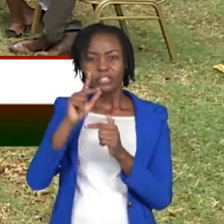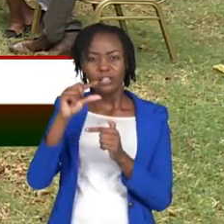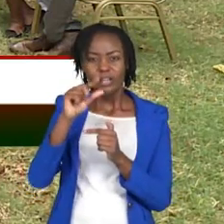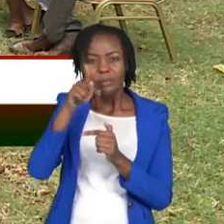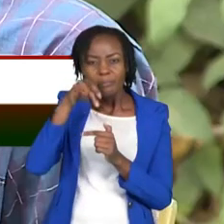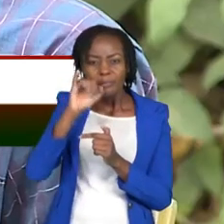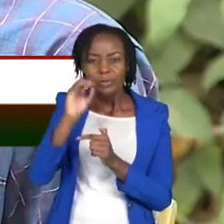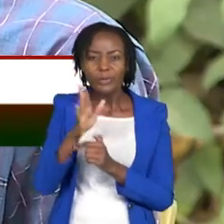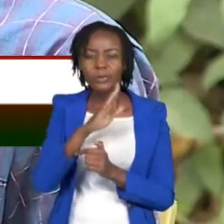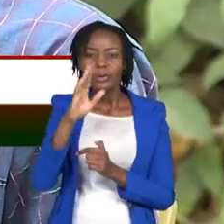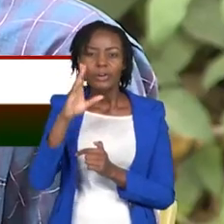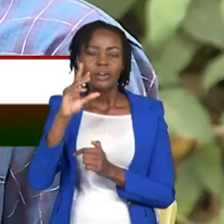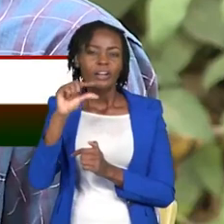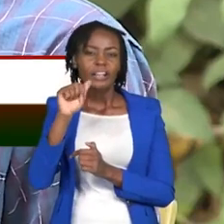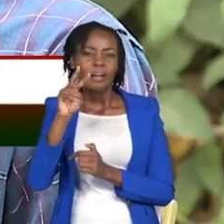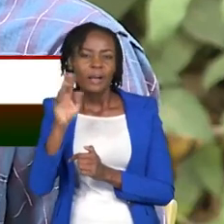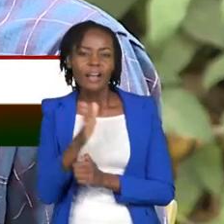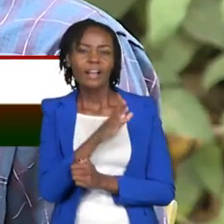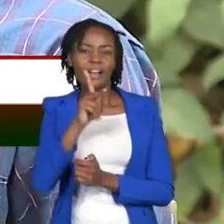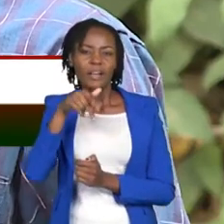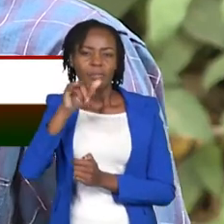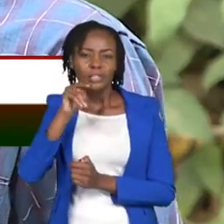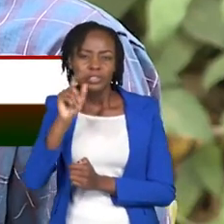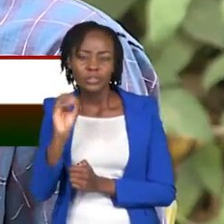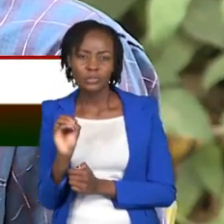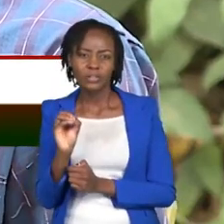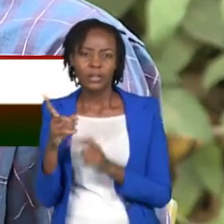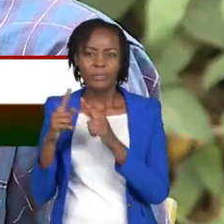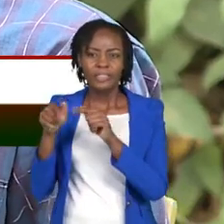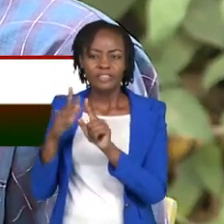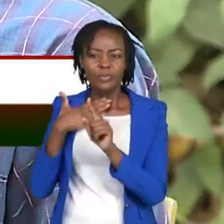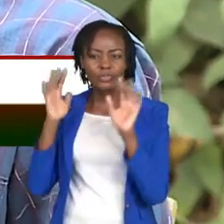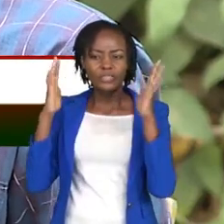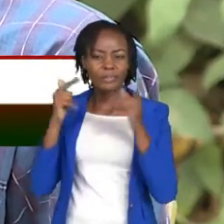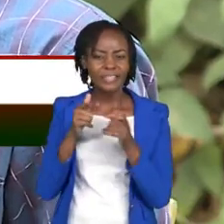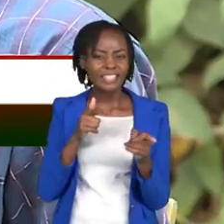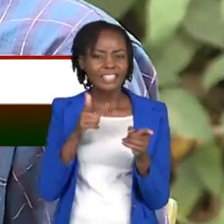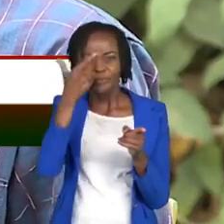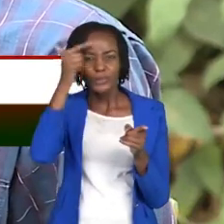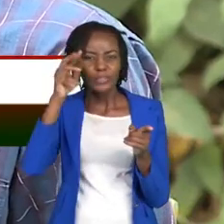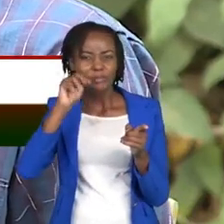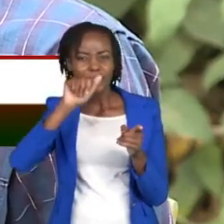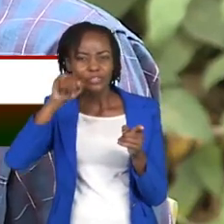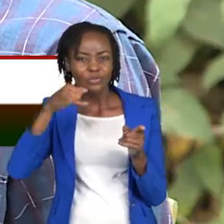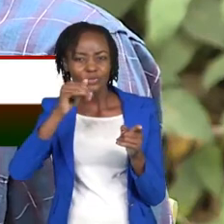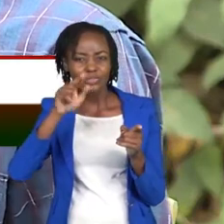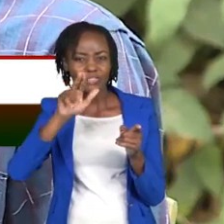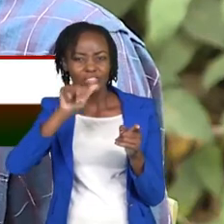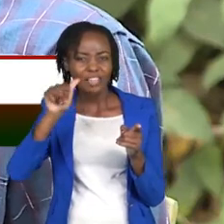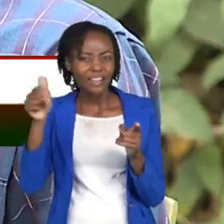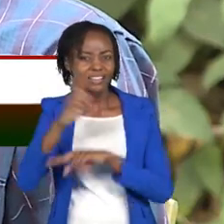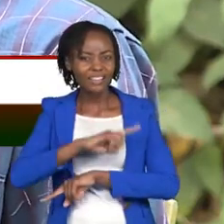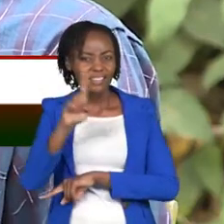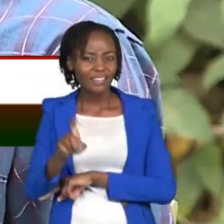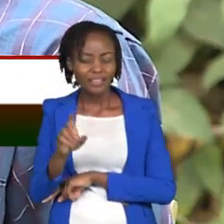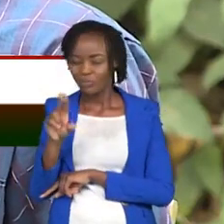I ever knew that guy exists. And then they expect us to celebrate Pio Gamapinto today because it's Mashujaa. It's highly impossible for me. because